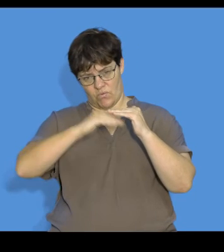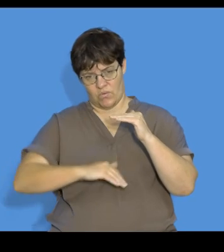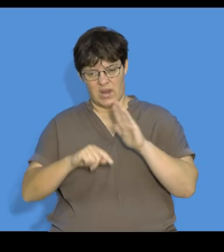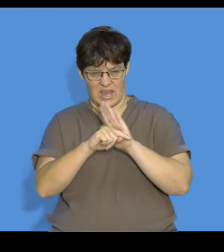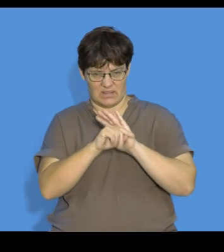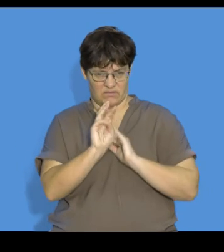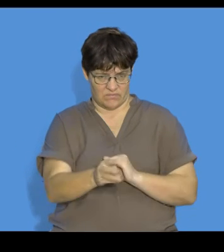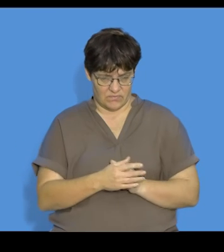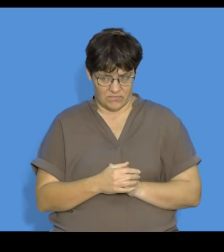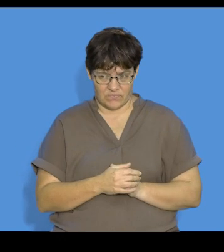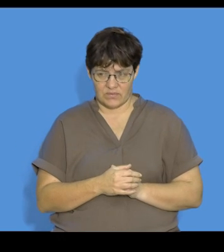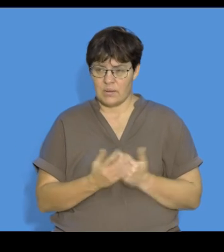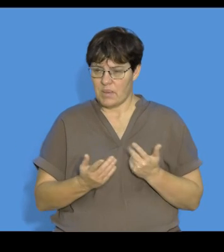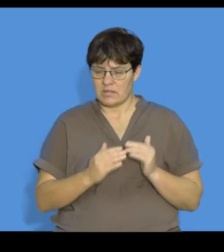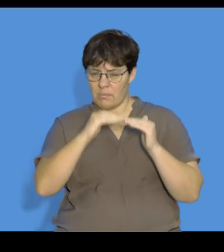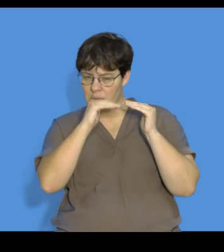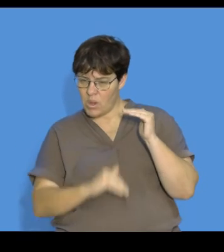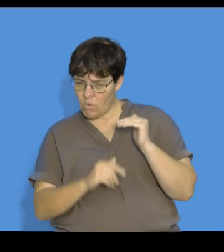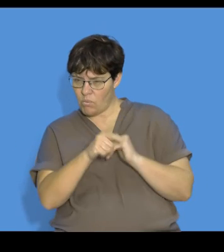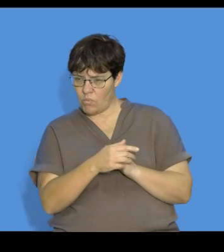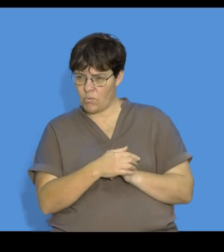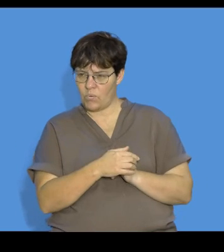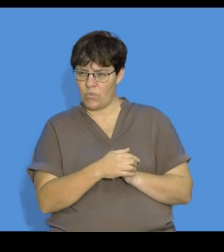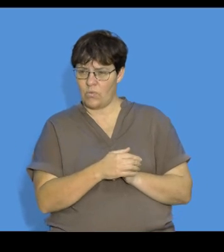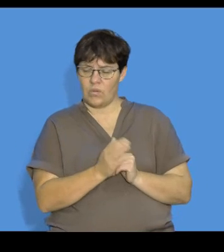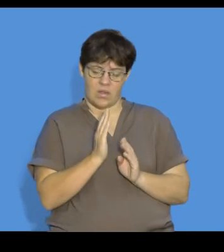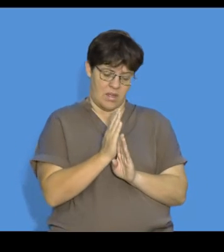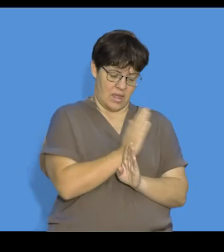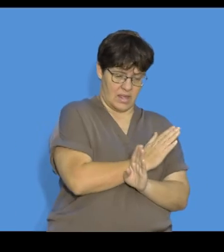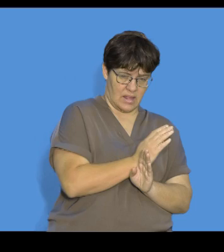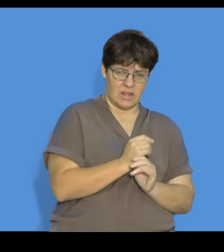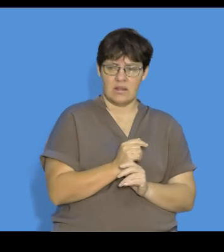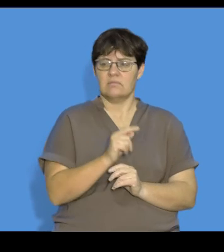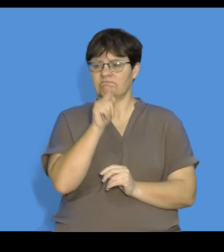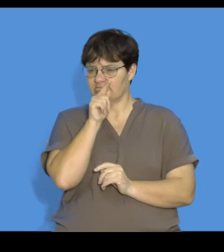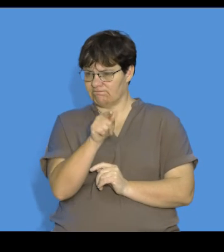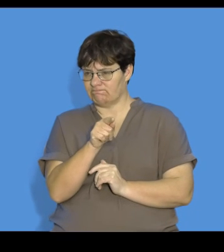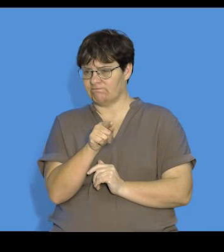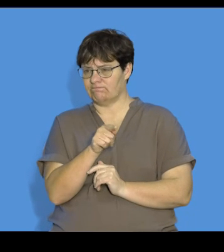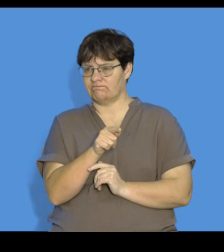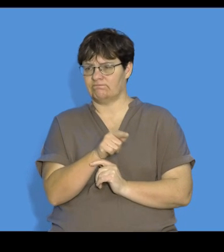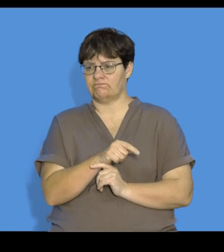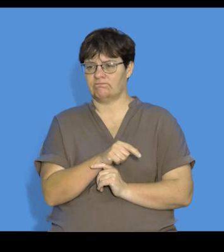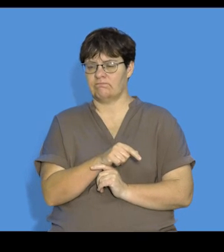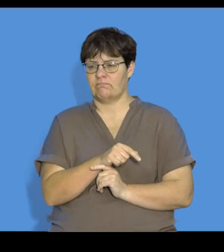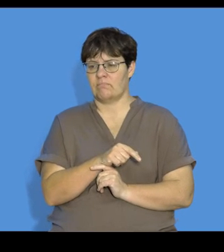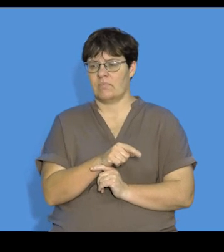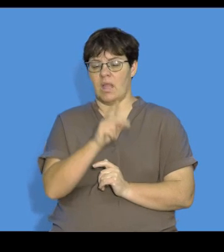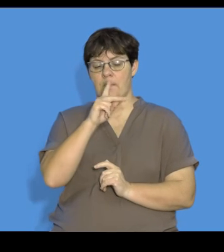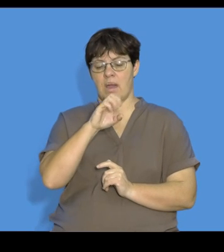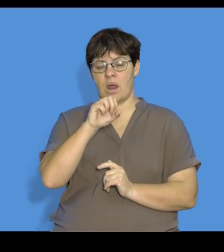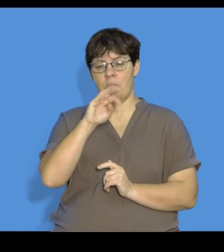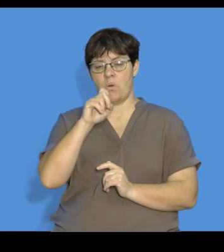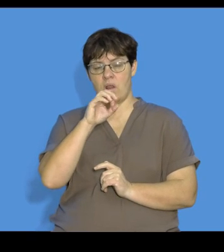right? But if you look at just below the x-axis here, you can see that the graph of